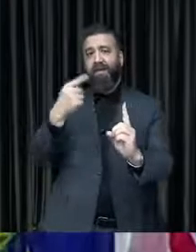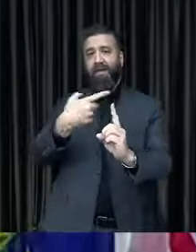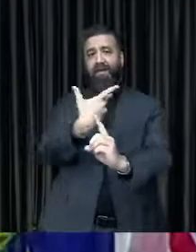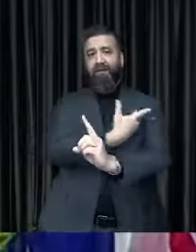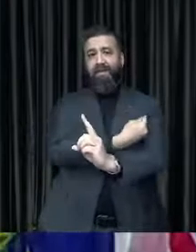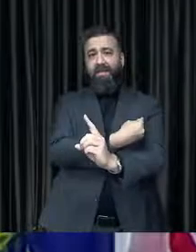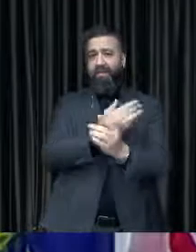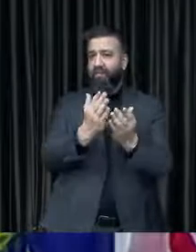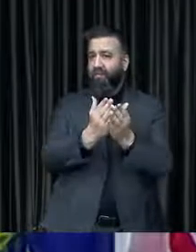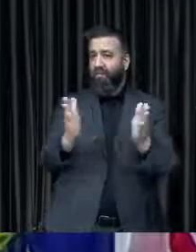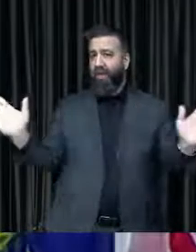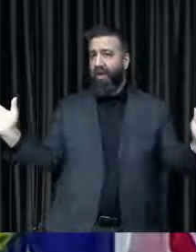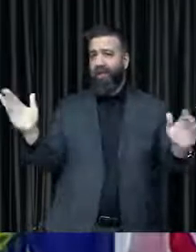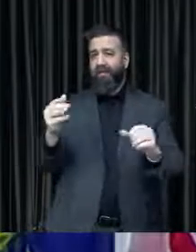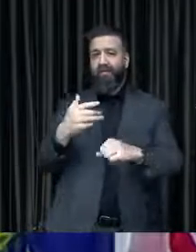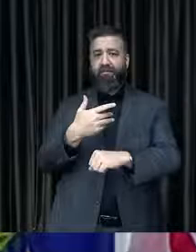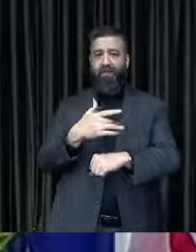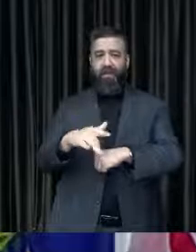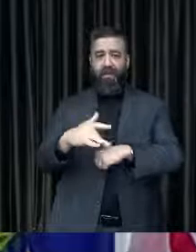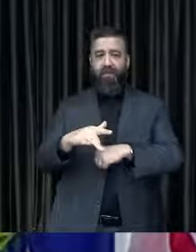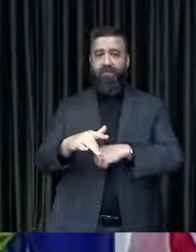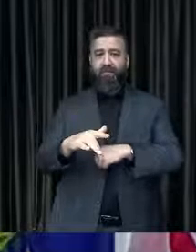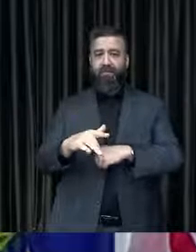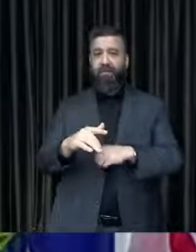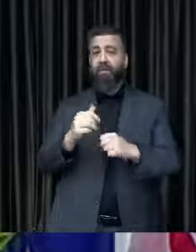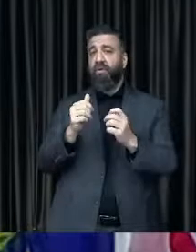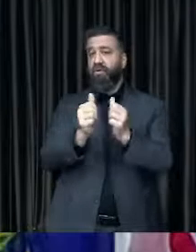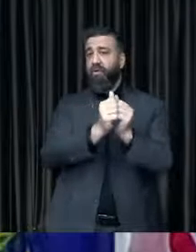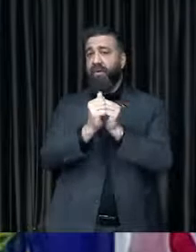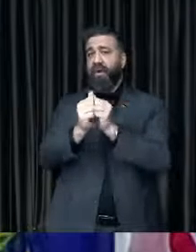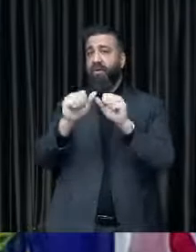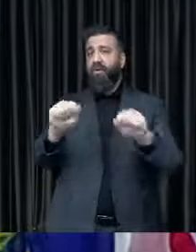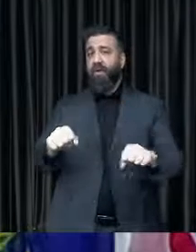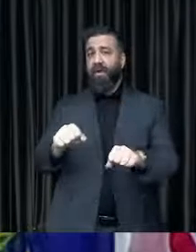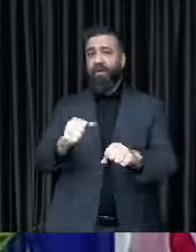we can curb this virus. I'd be happy to answer any questions.